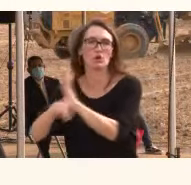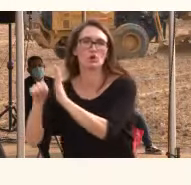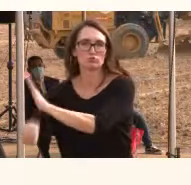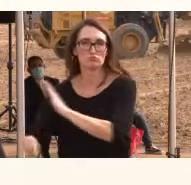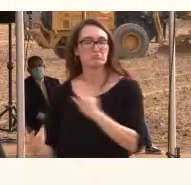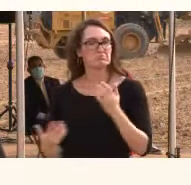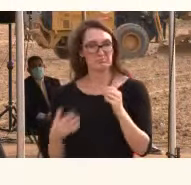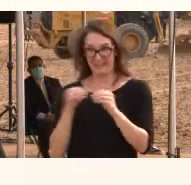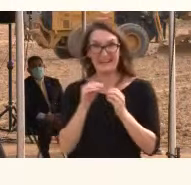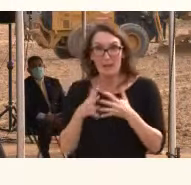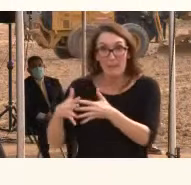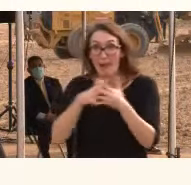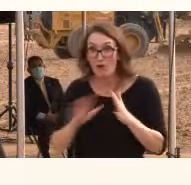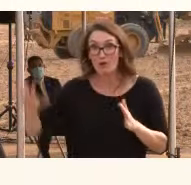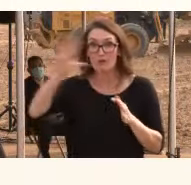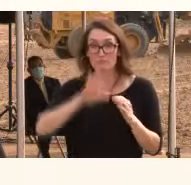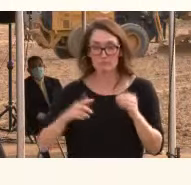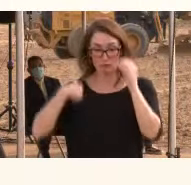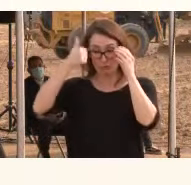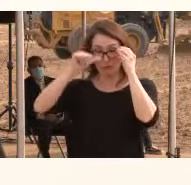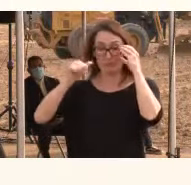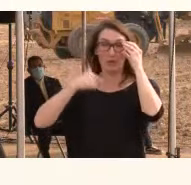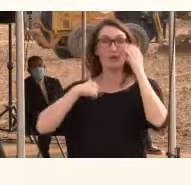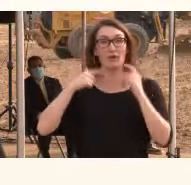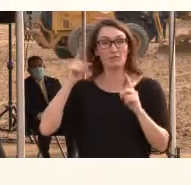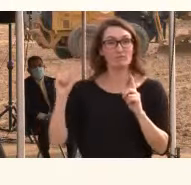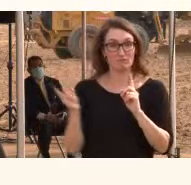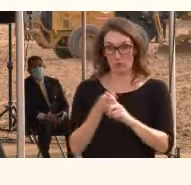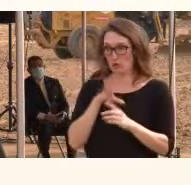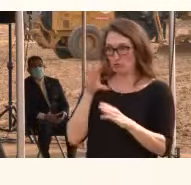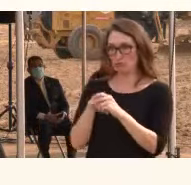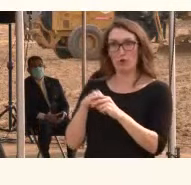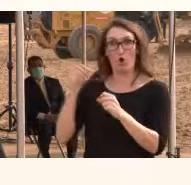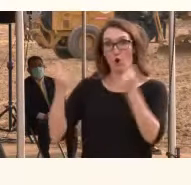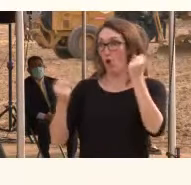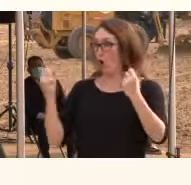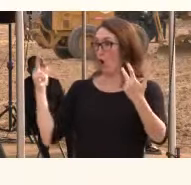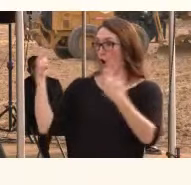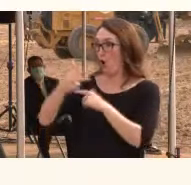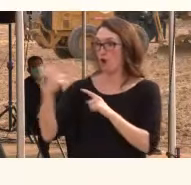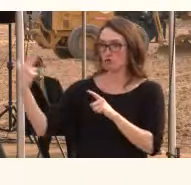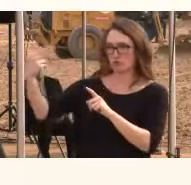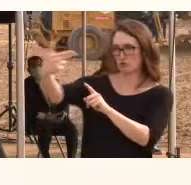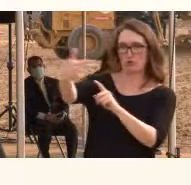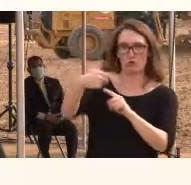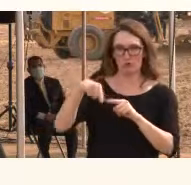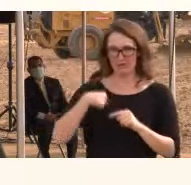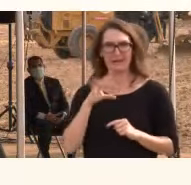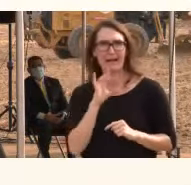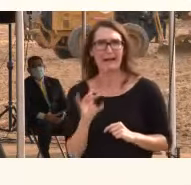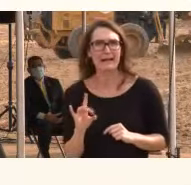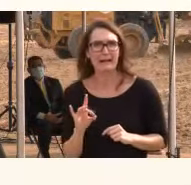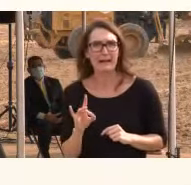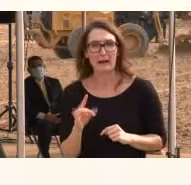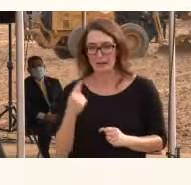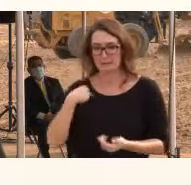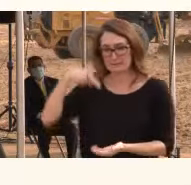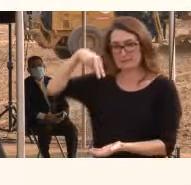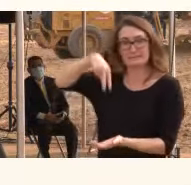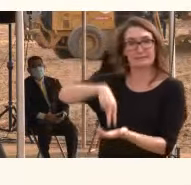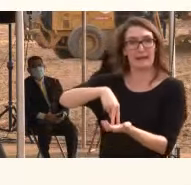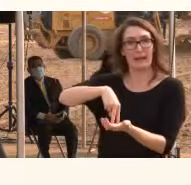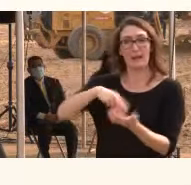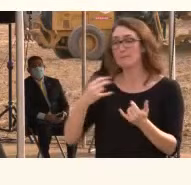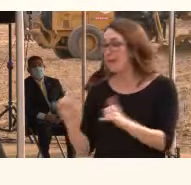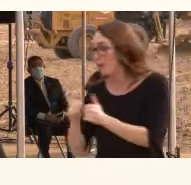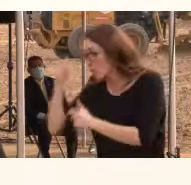remember I was in my first drive-by shooting when I was 8 years old, and I was standing in the front yard playing